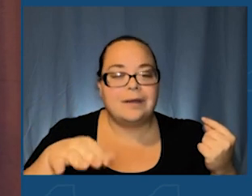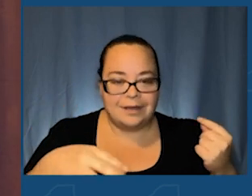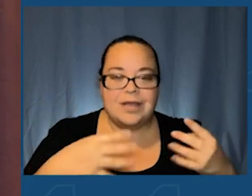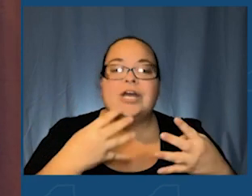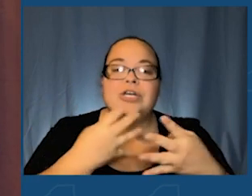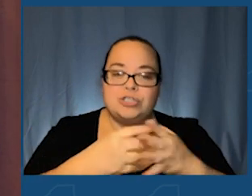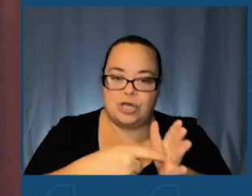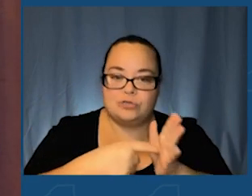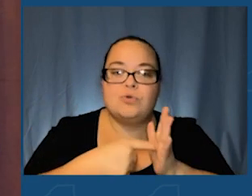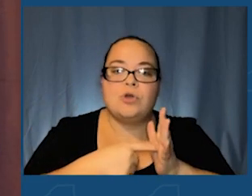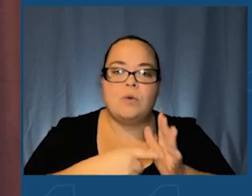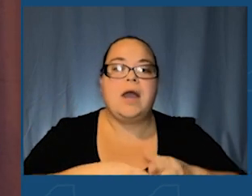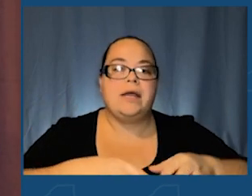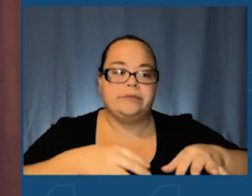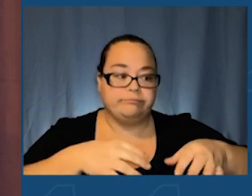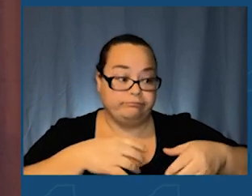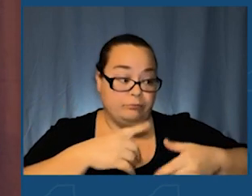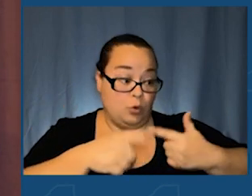soon as they're released.